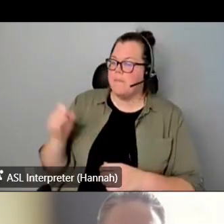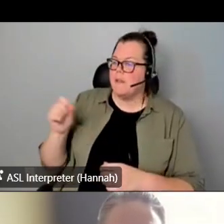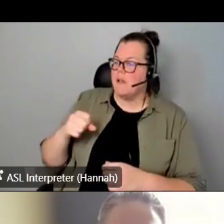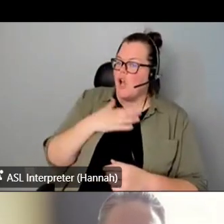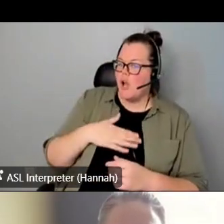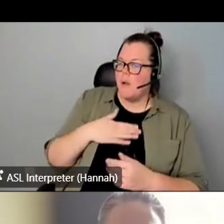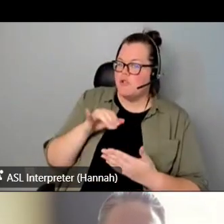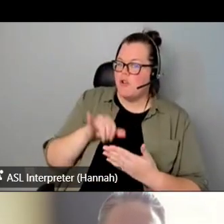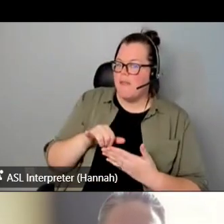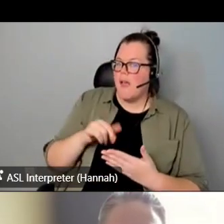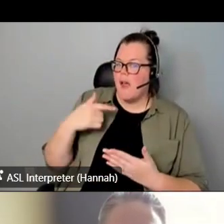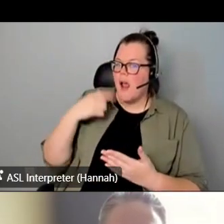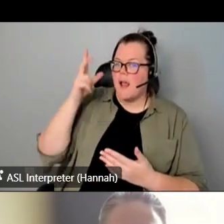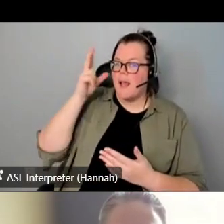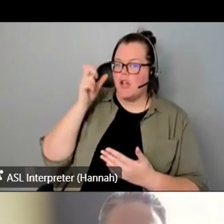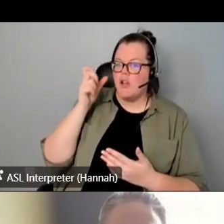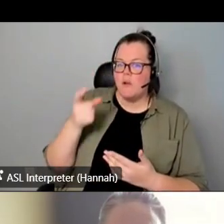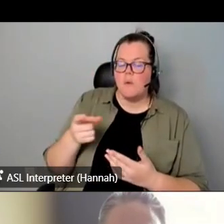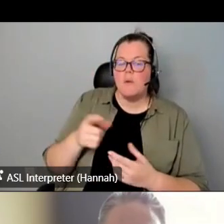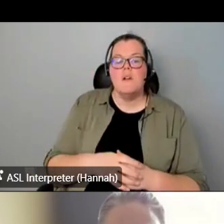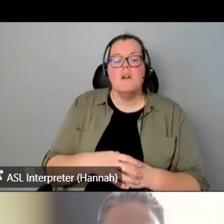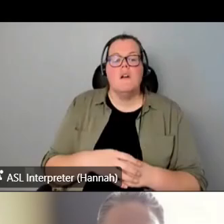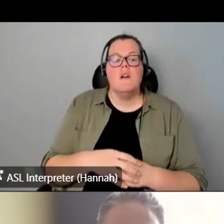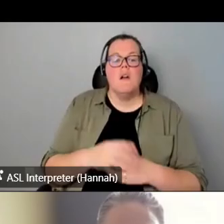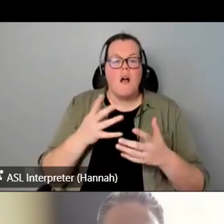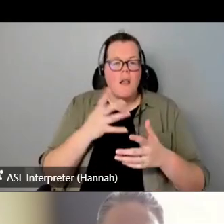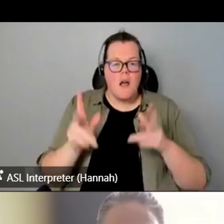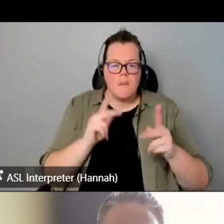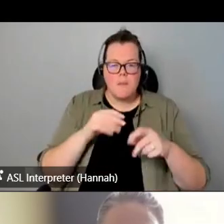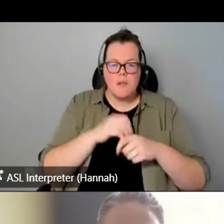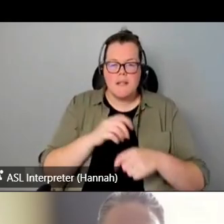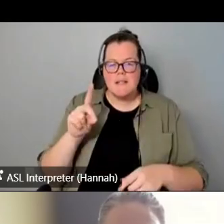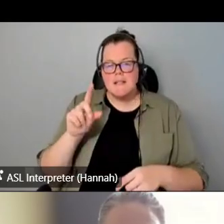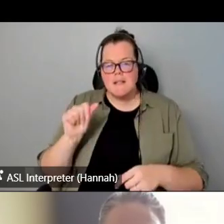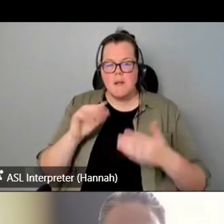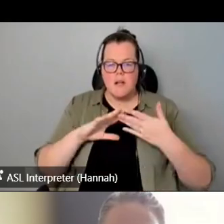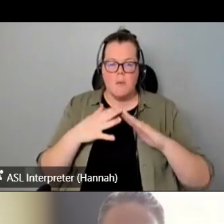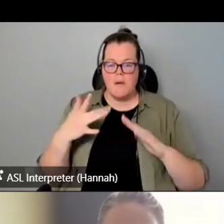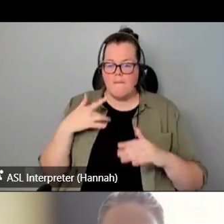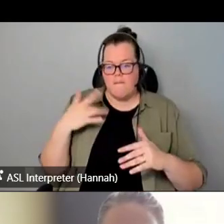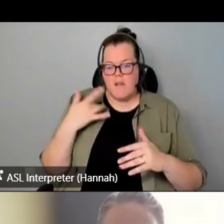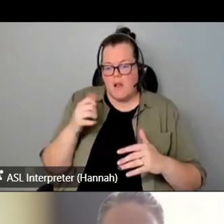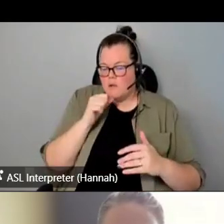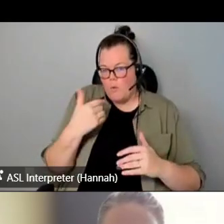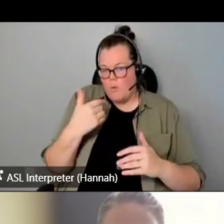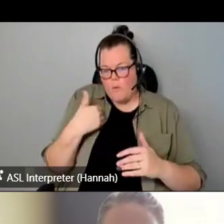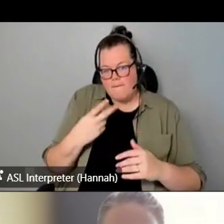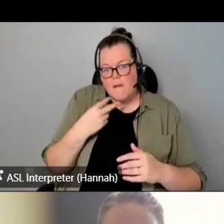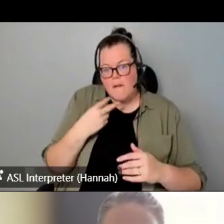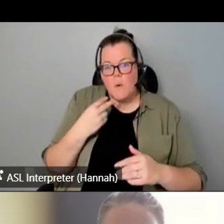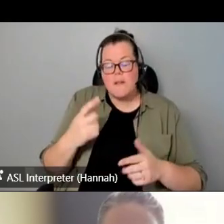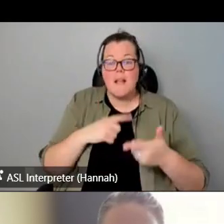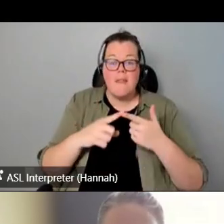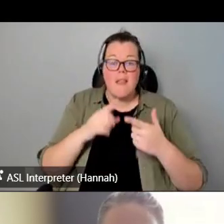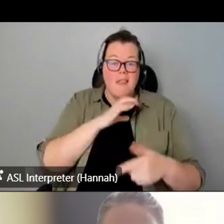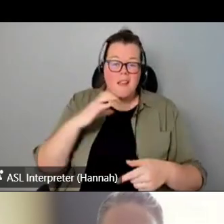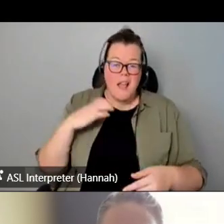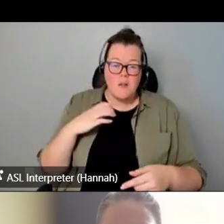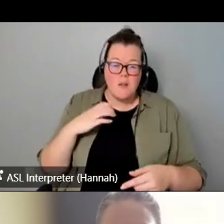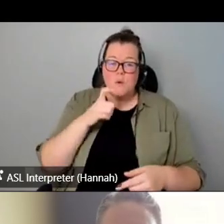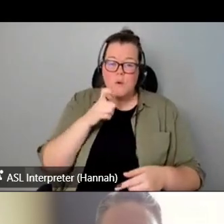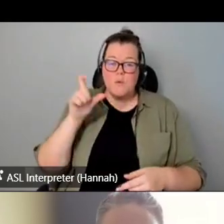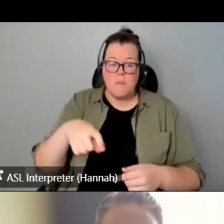that. And I a lot hear of that people comment. a lot of people in the disabled community honestly feel like they don't have a voice. And then when Sure. the council who's supposed to give them a voice can